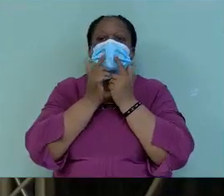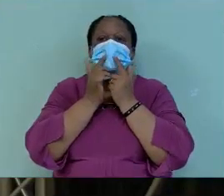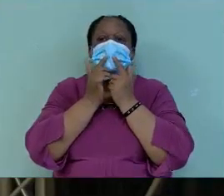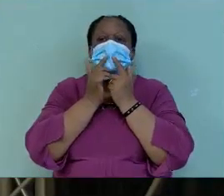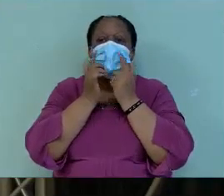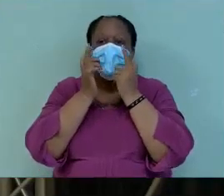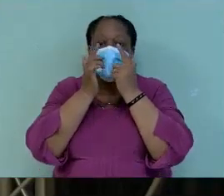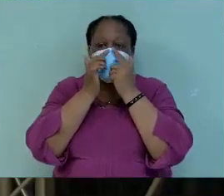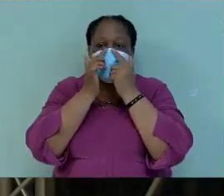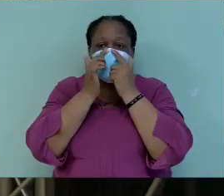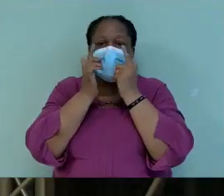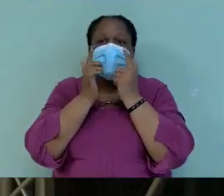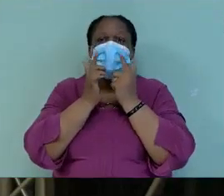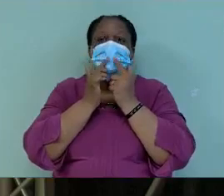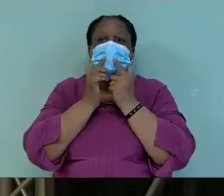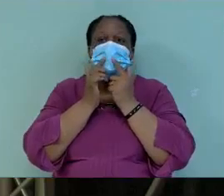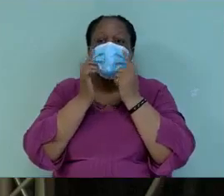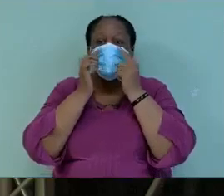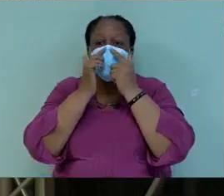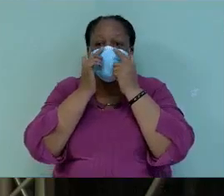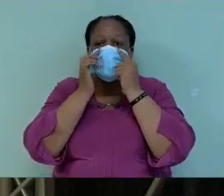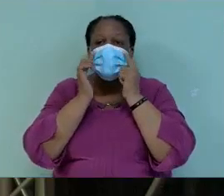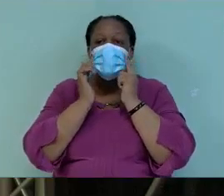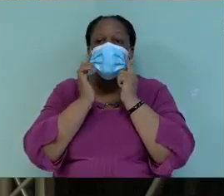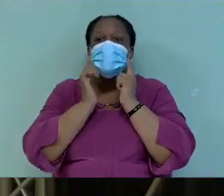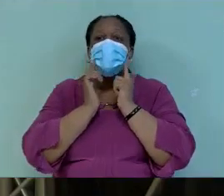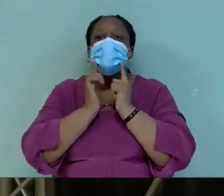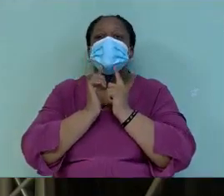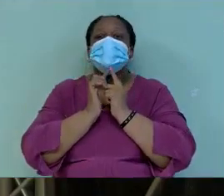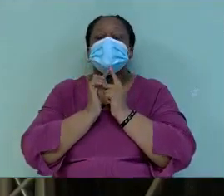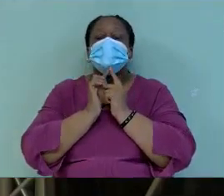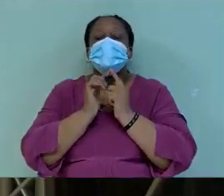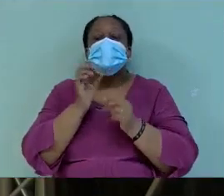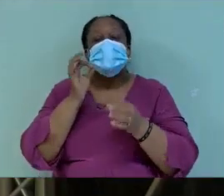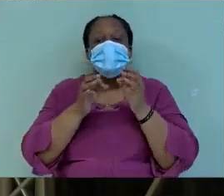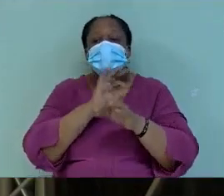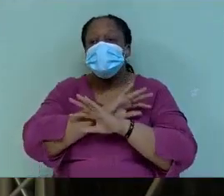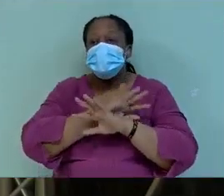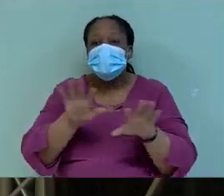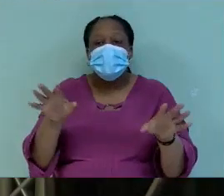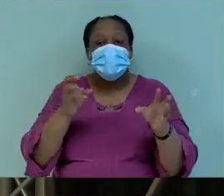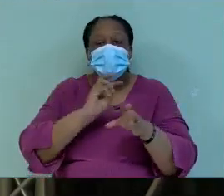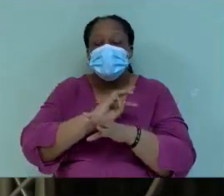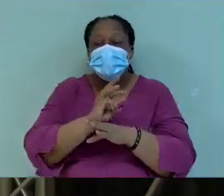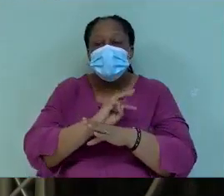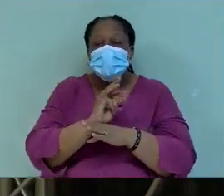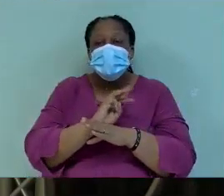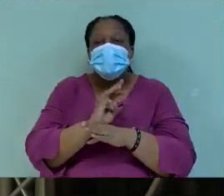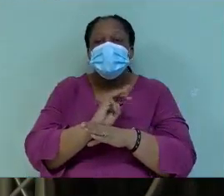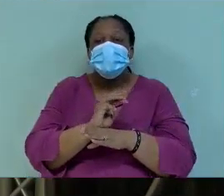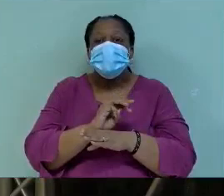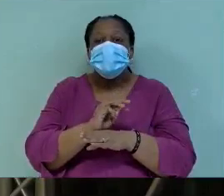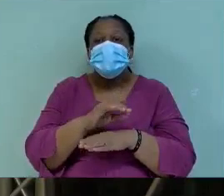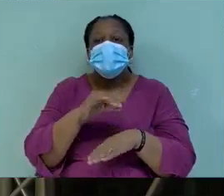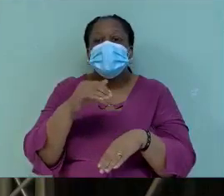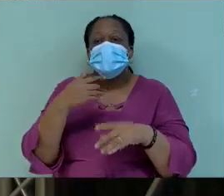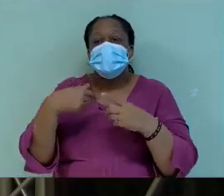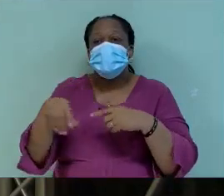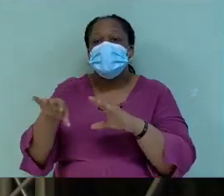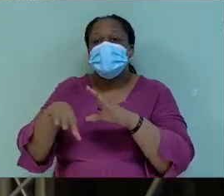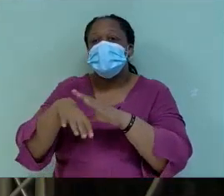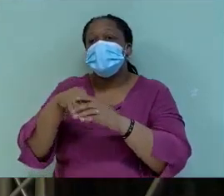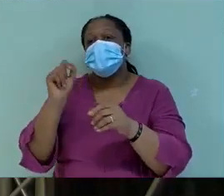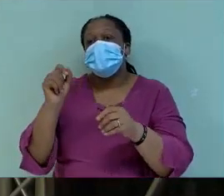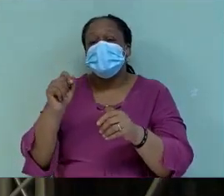penalties for persons who do not wear masks when they're in public, or if you're wearing your mask under your neck, as I am seeing a lot of